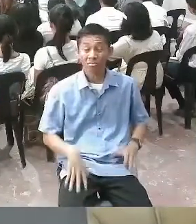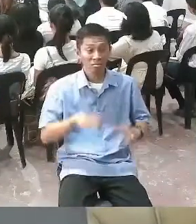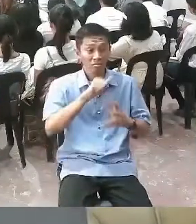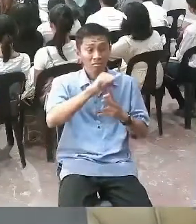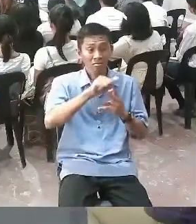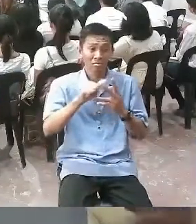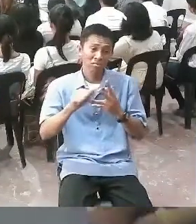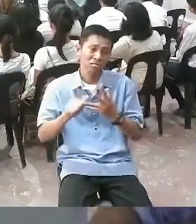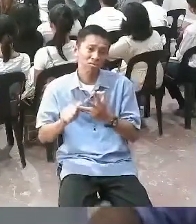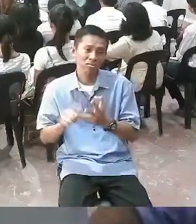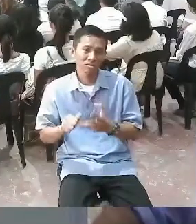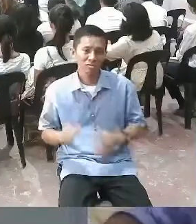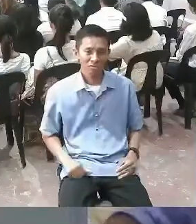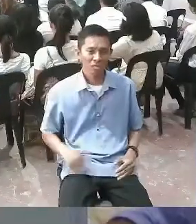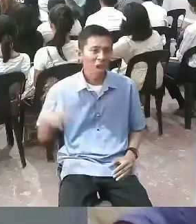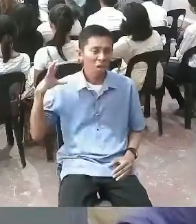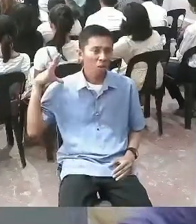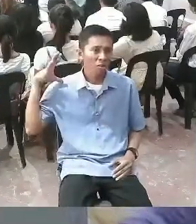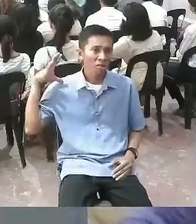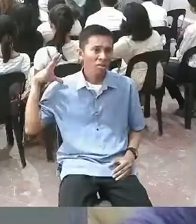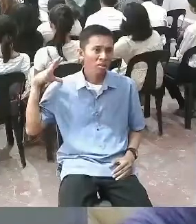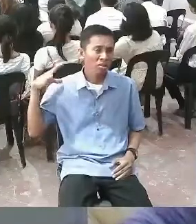God.